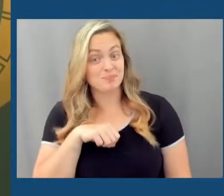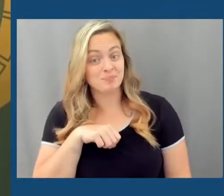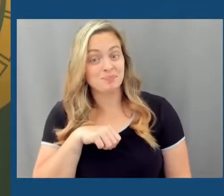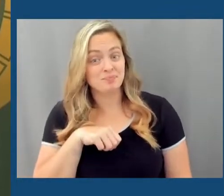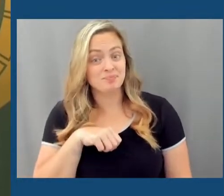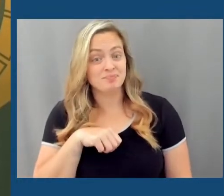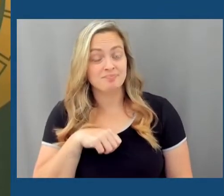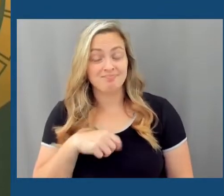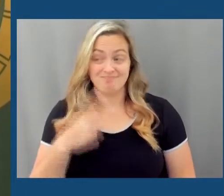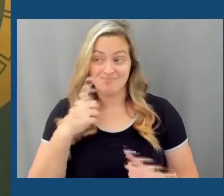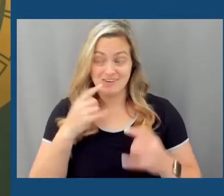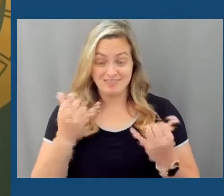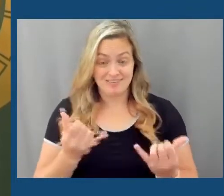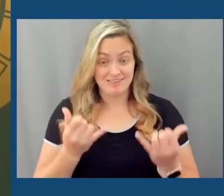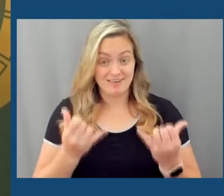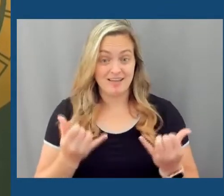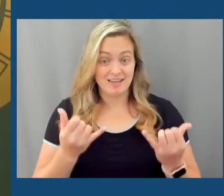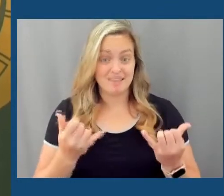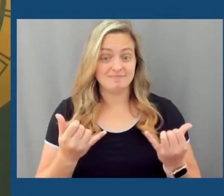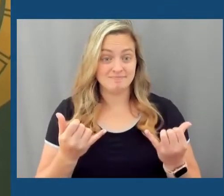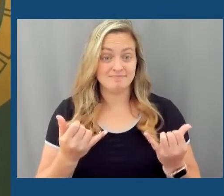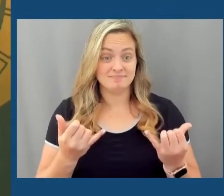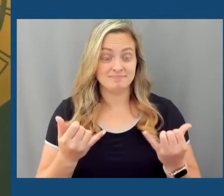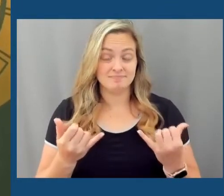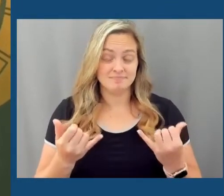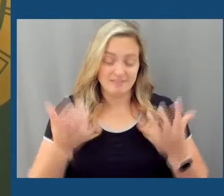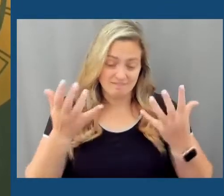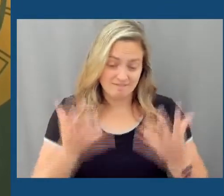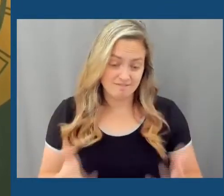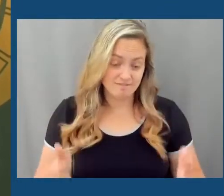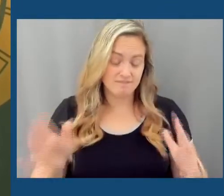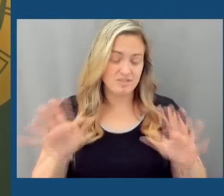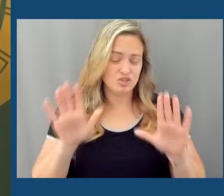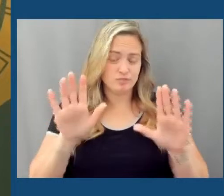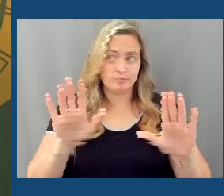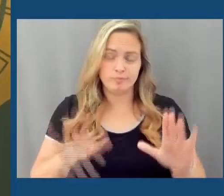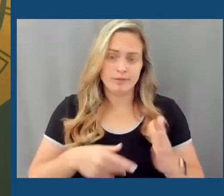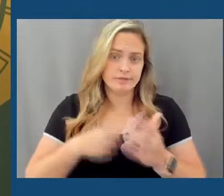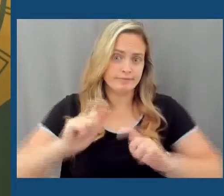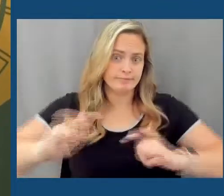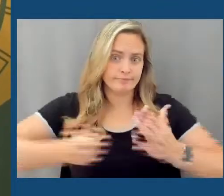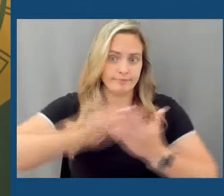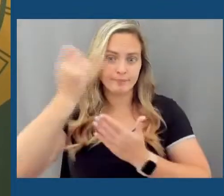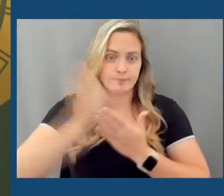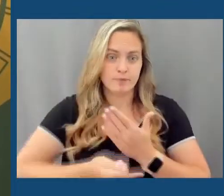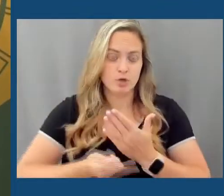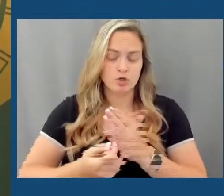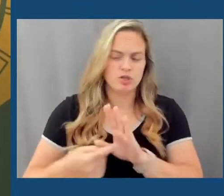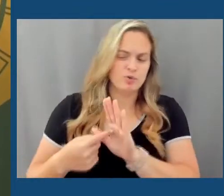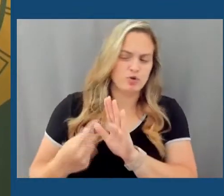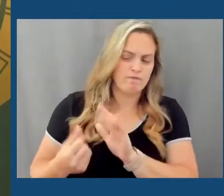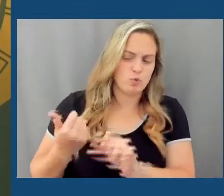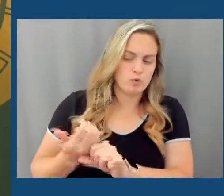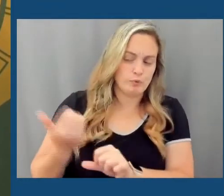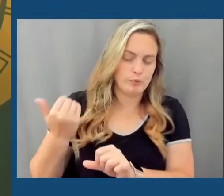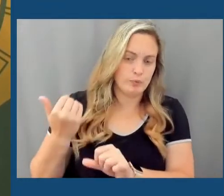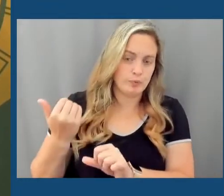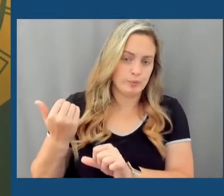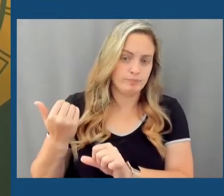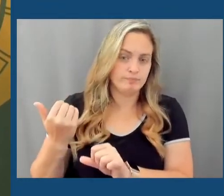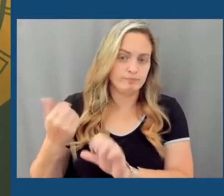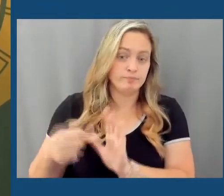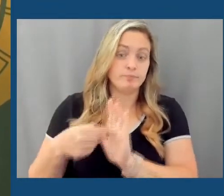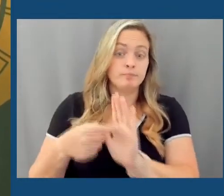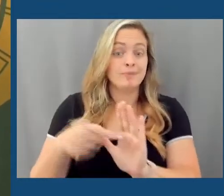we're announcing here today, the completion of a massive project that we unveiled a couple years ago, to say that